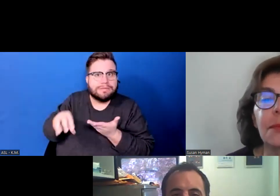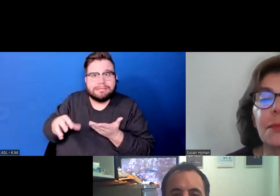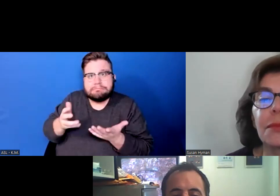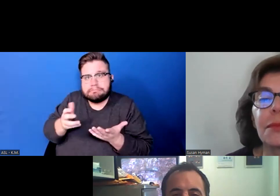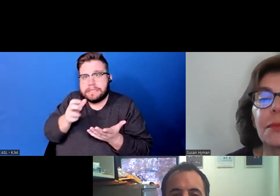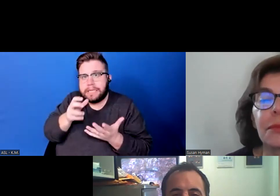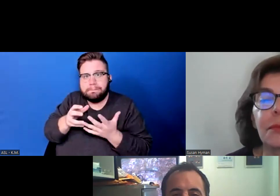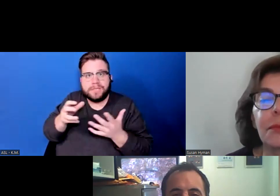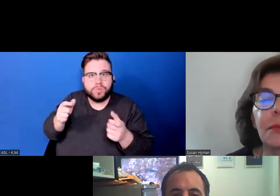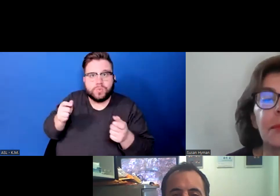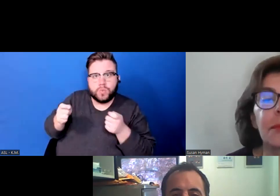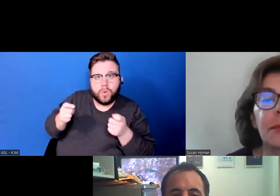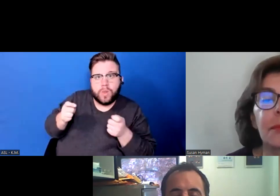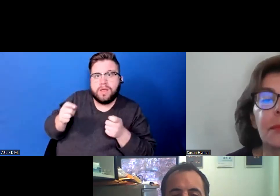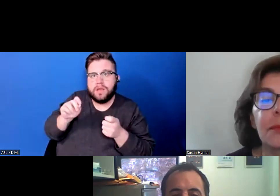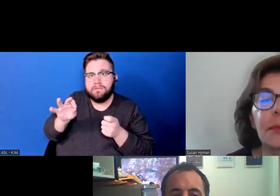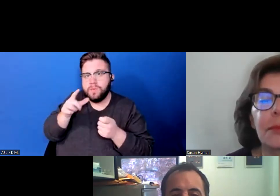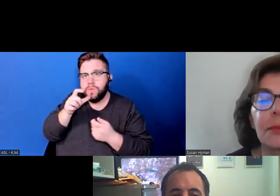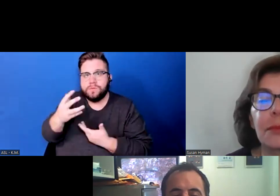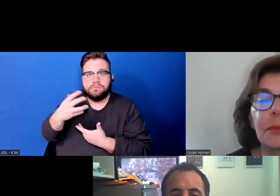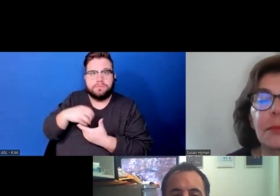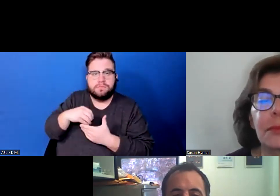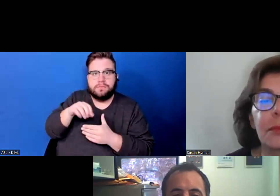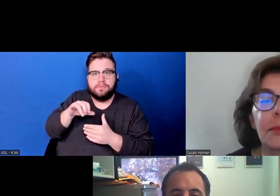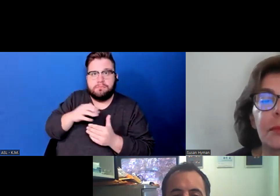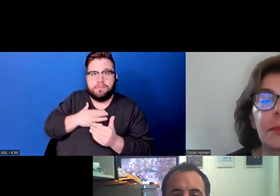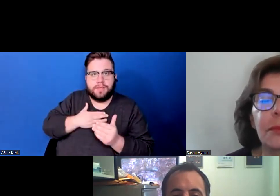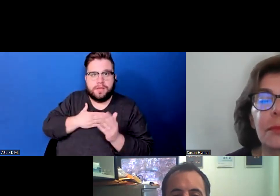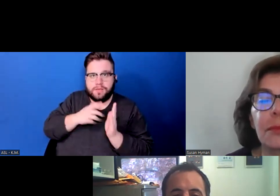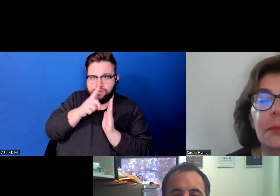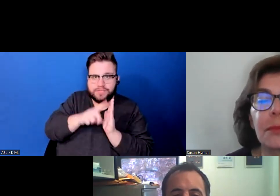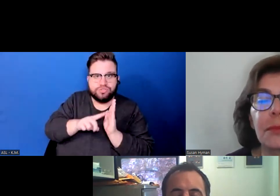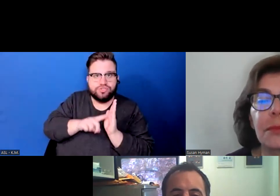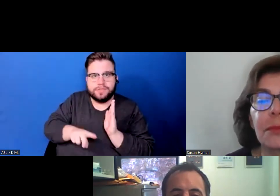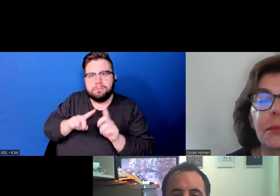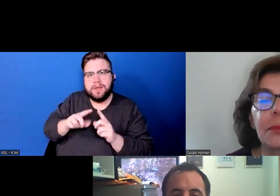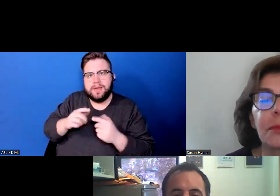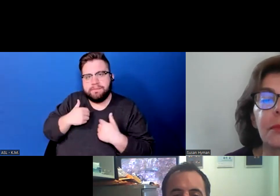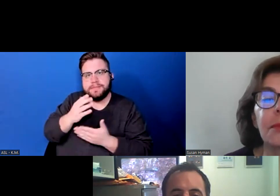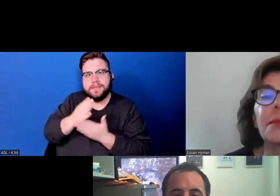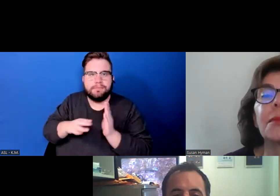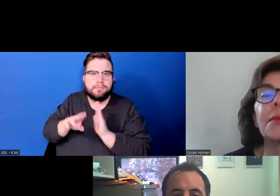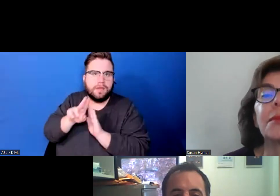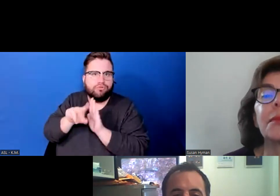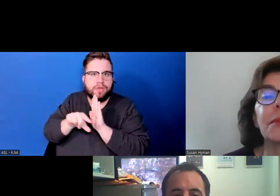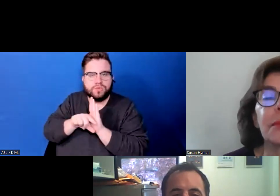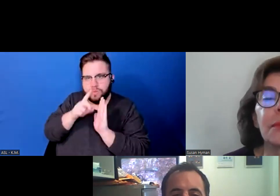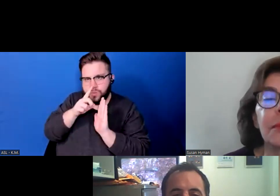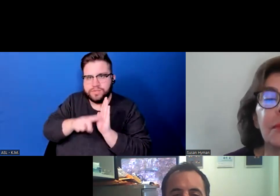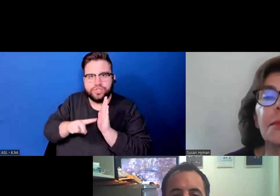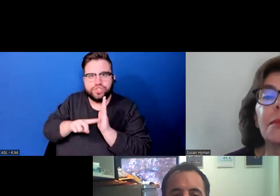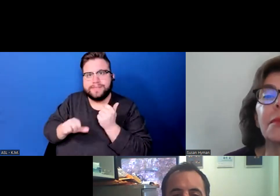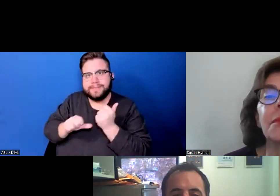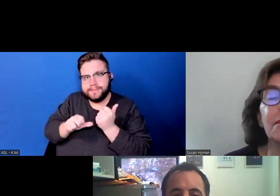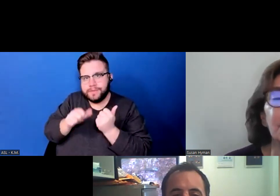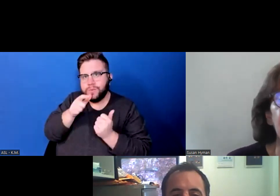who actually gets to work on the research, but I have had undergraduate research assistants in the past who identify as